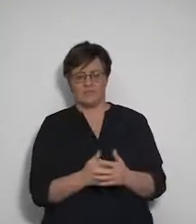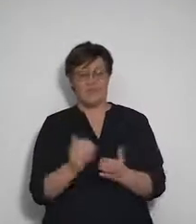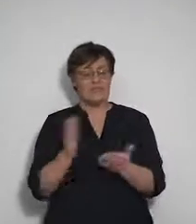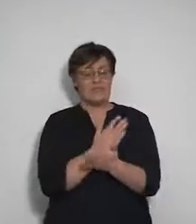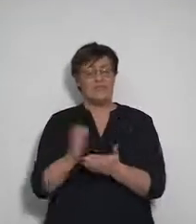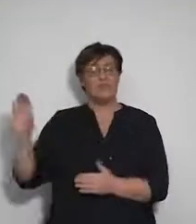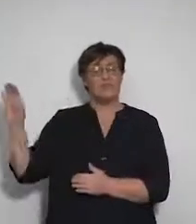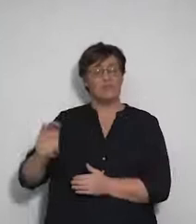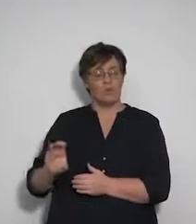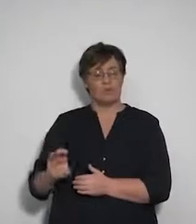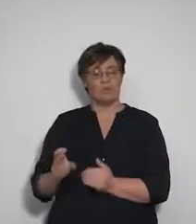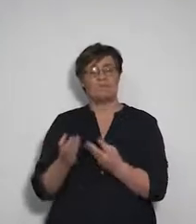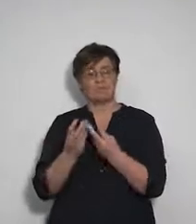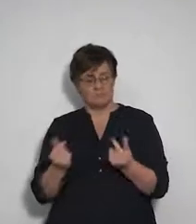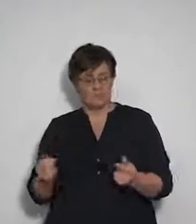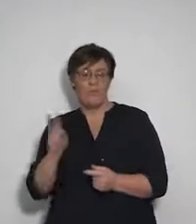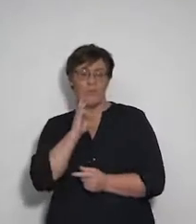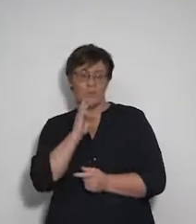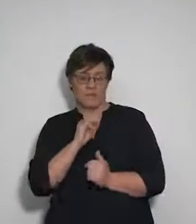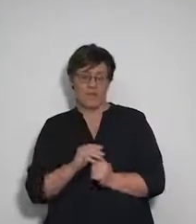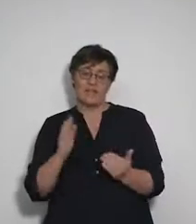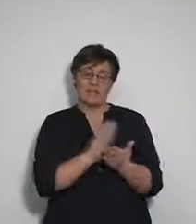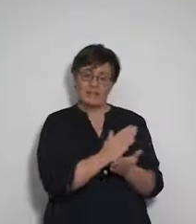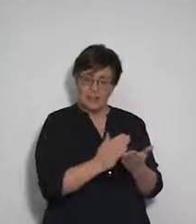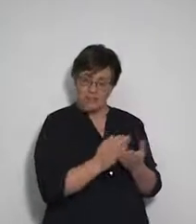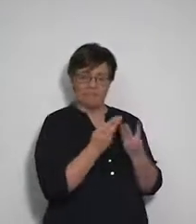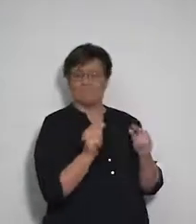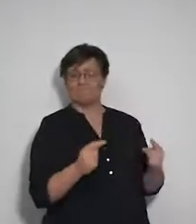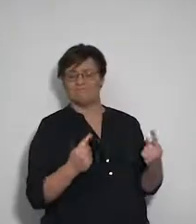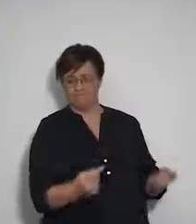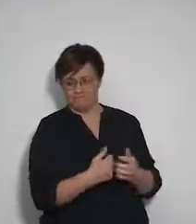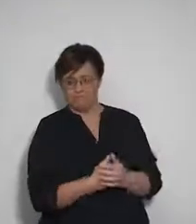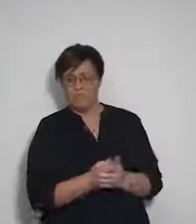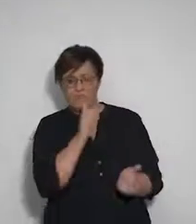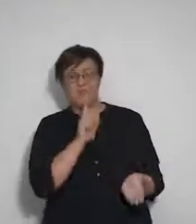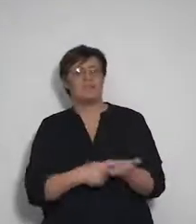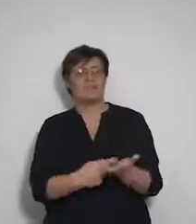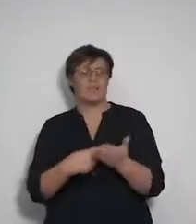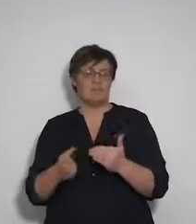salts that are soluble in water, some are insoluble. So we'll try and discuss that